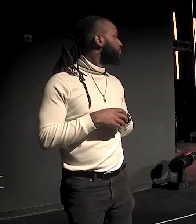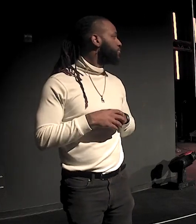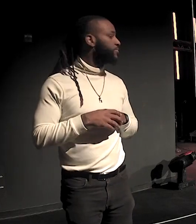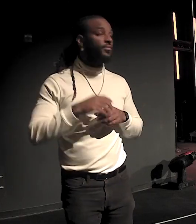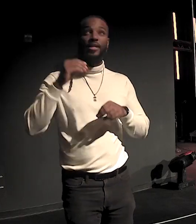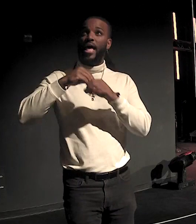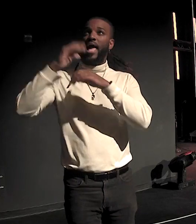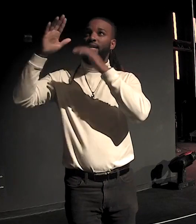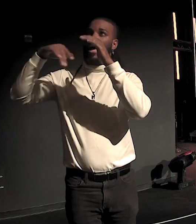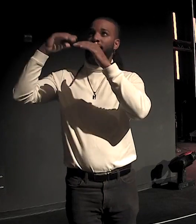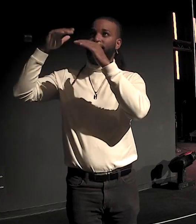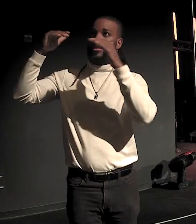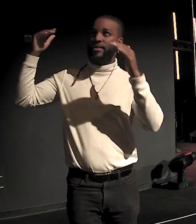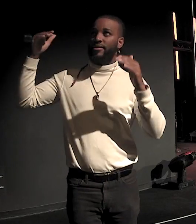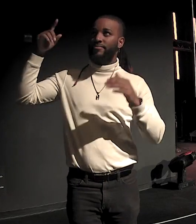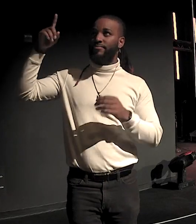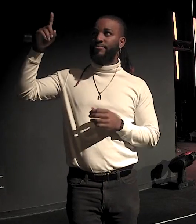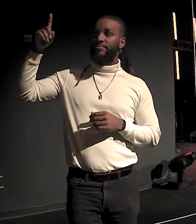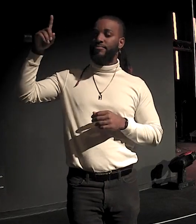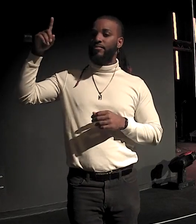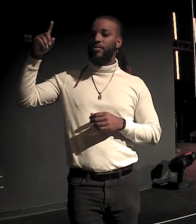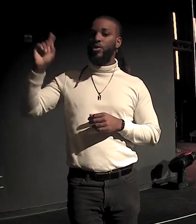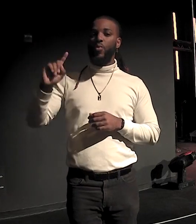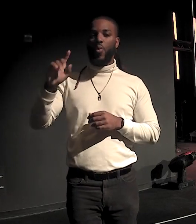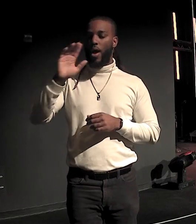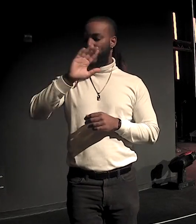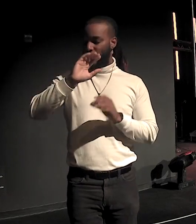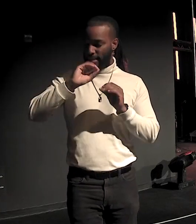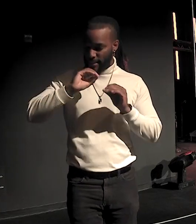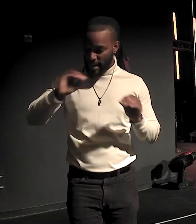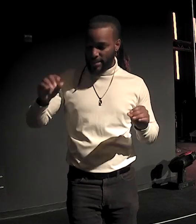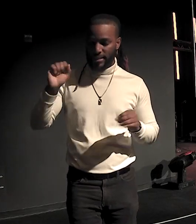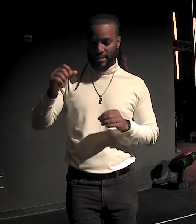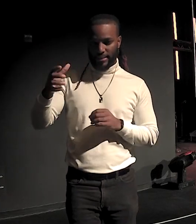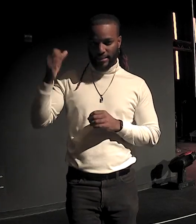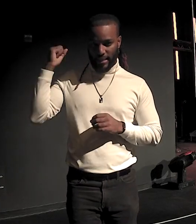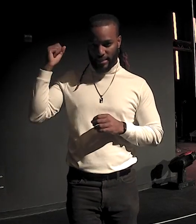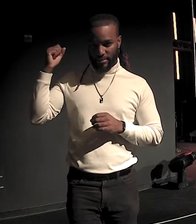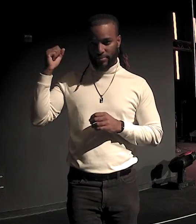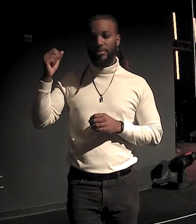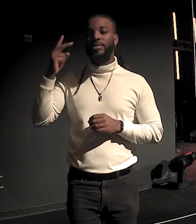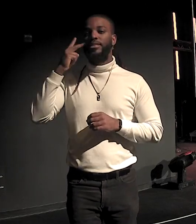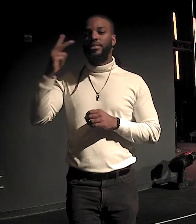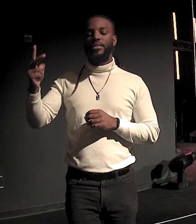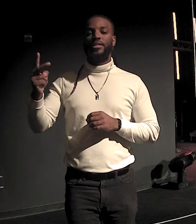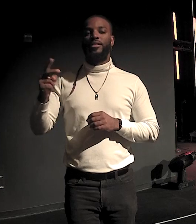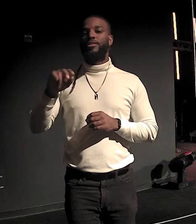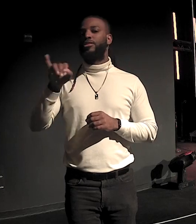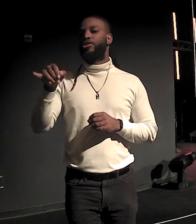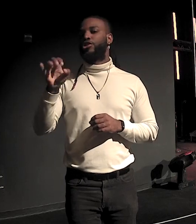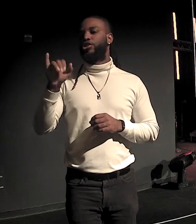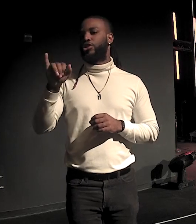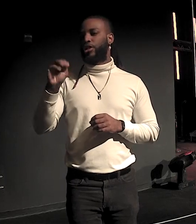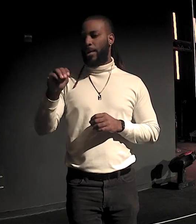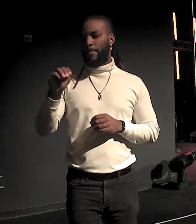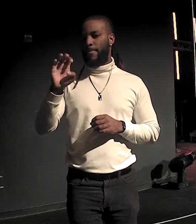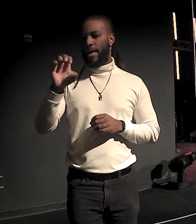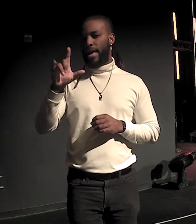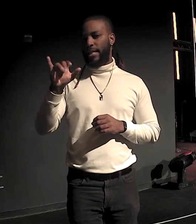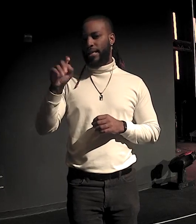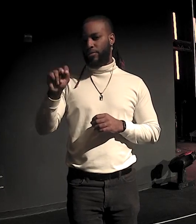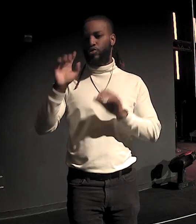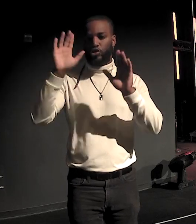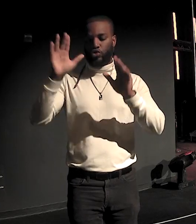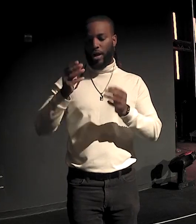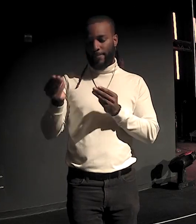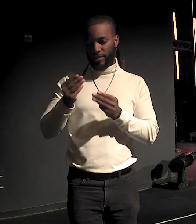in heaven, where nothing can take it. You see, Jim Elliot was a great missionary